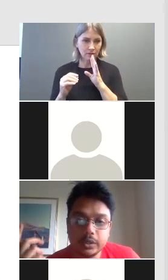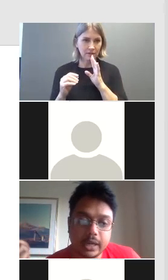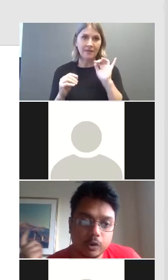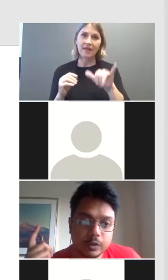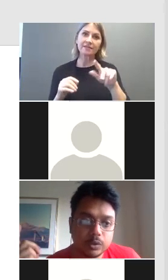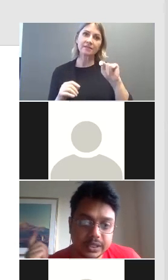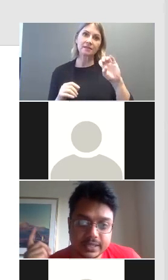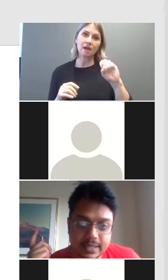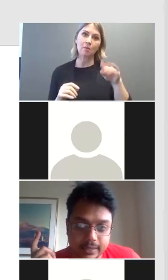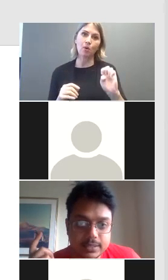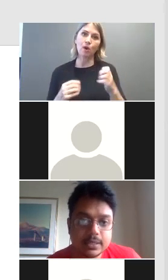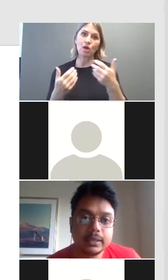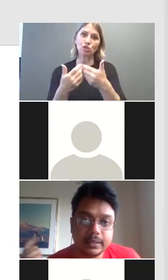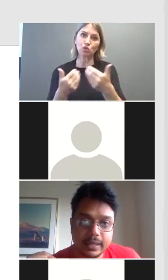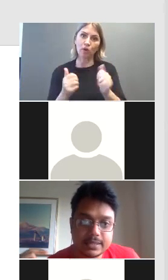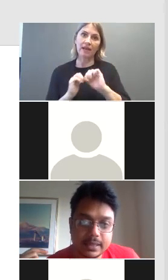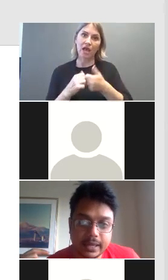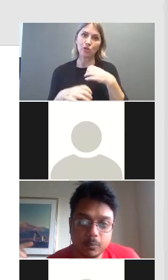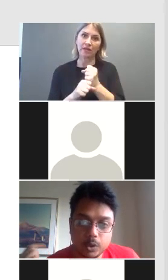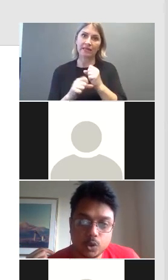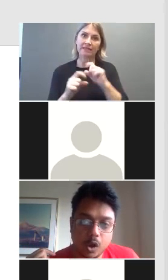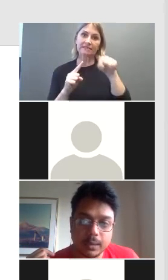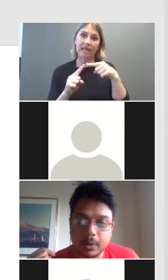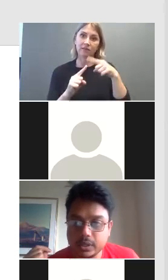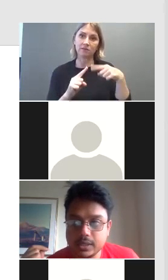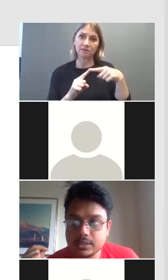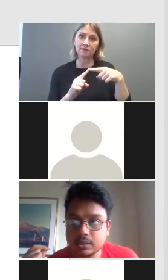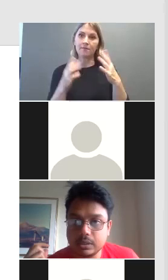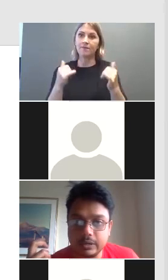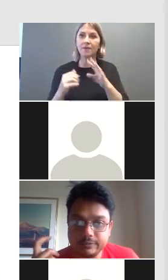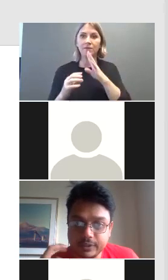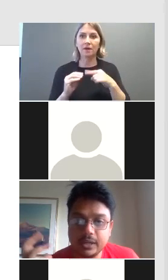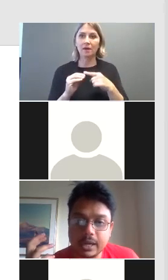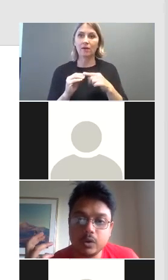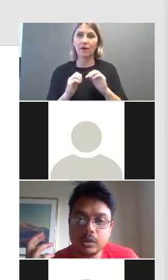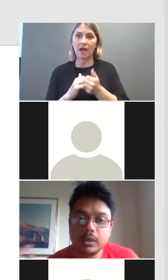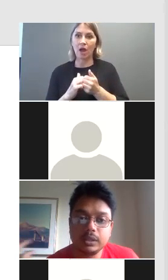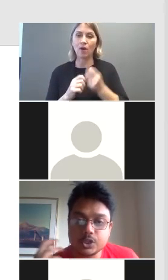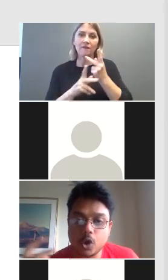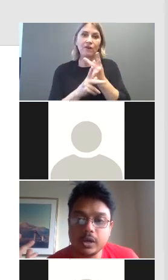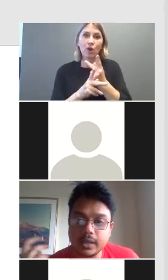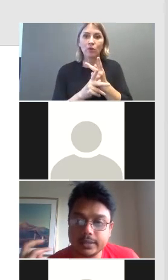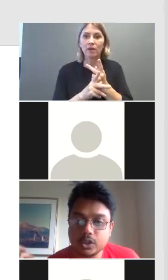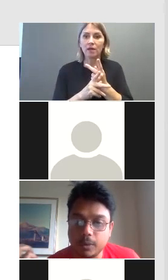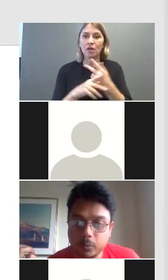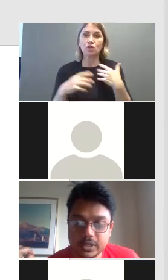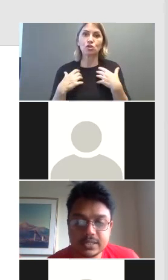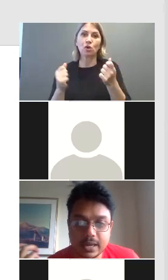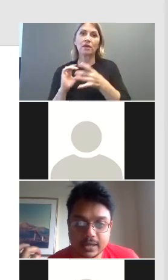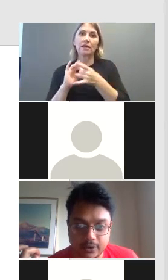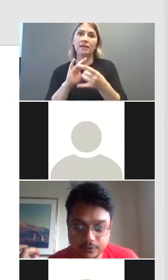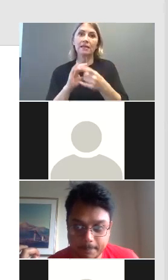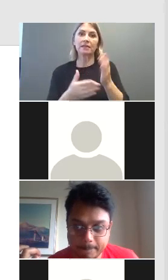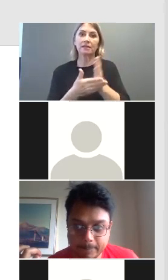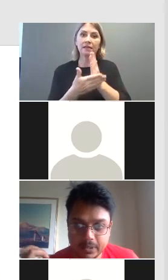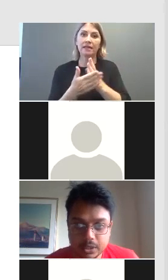topological sort and how we could detect cycles. The next thing that I'm going to talk about is figuring out the strongly connected components